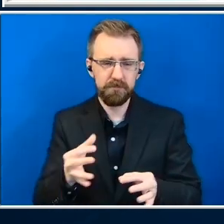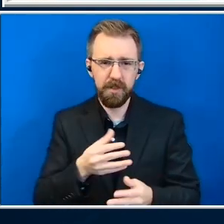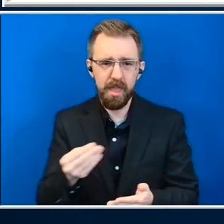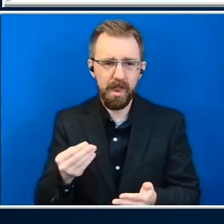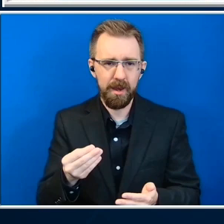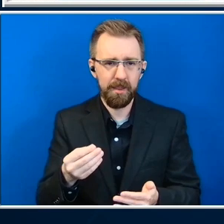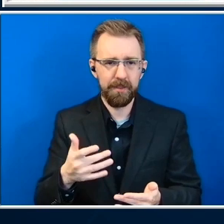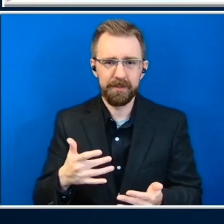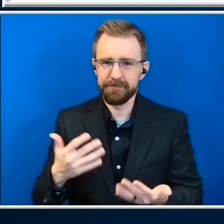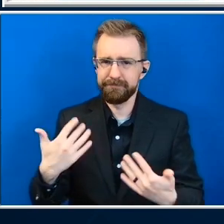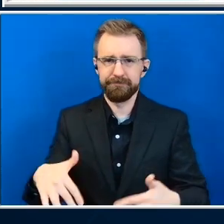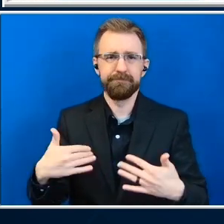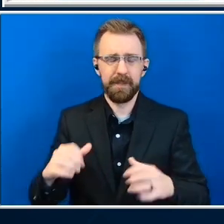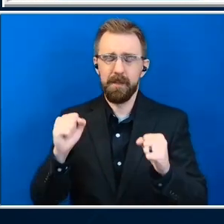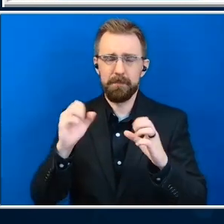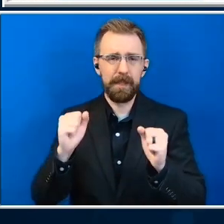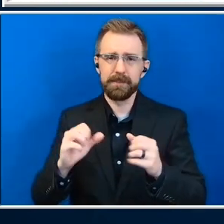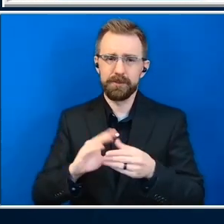story.